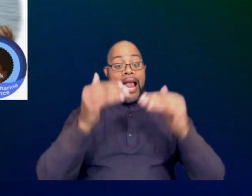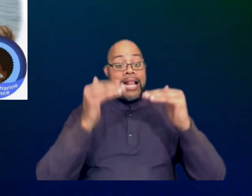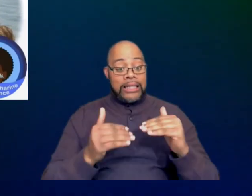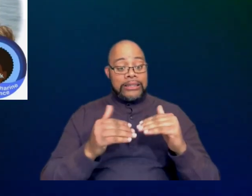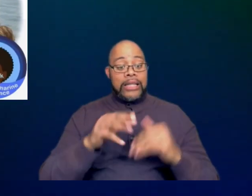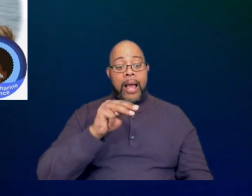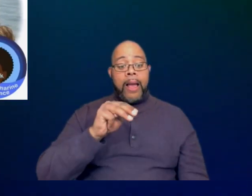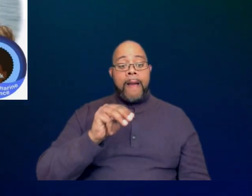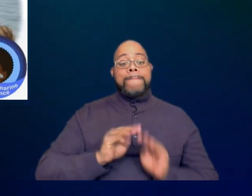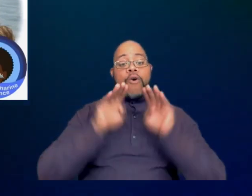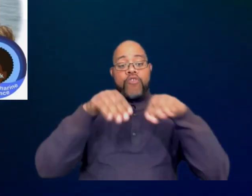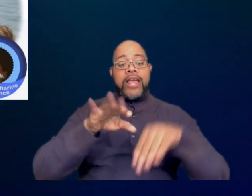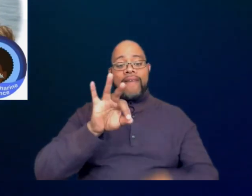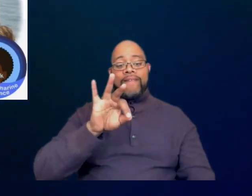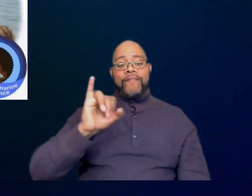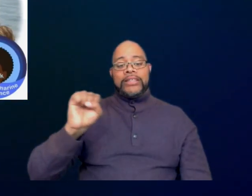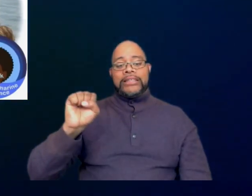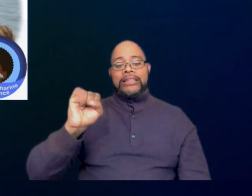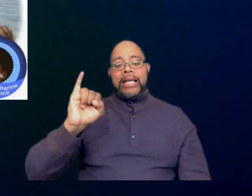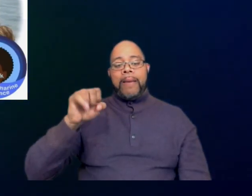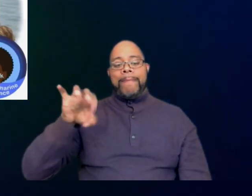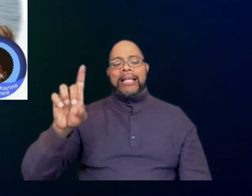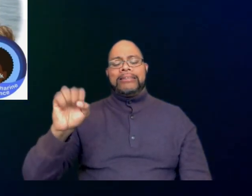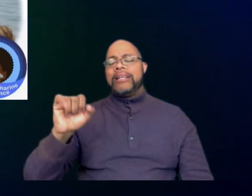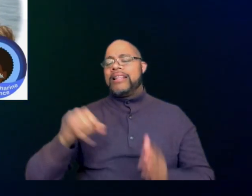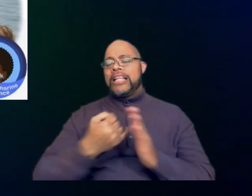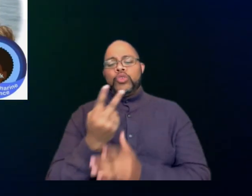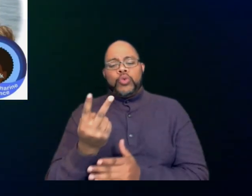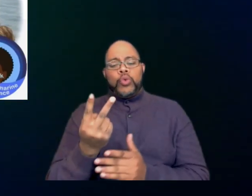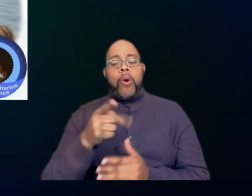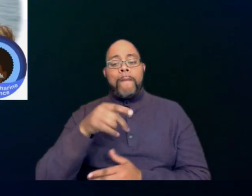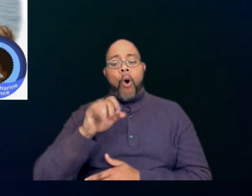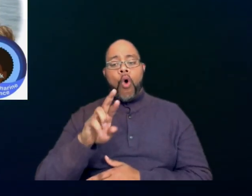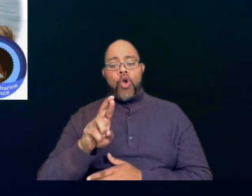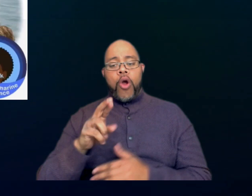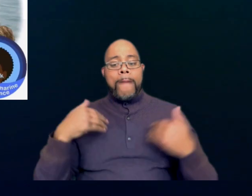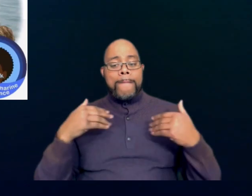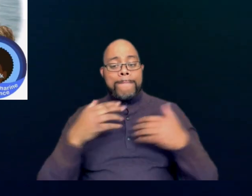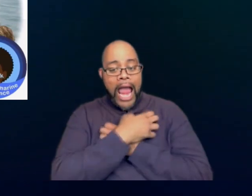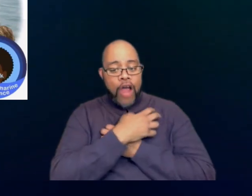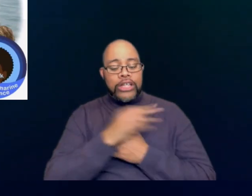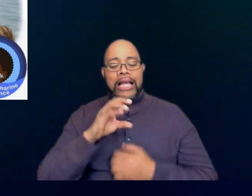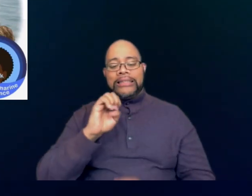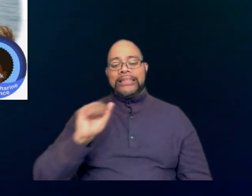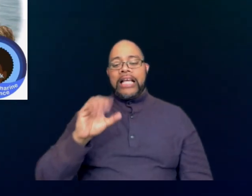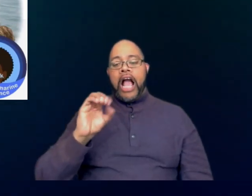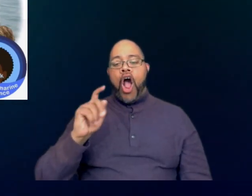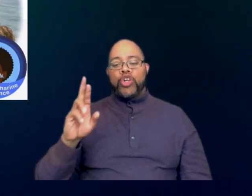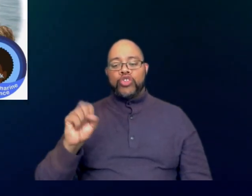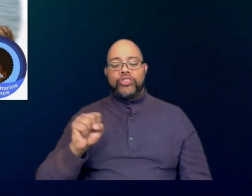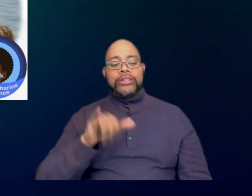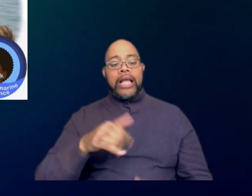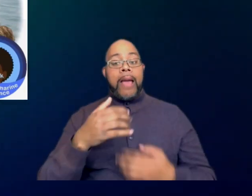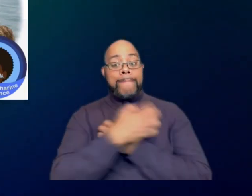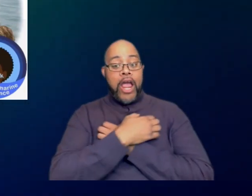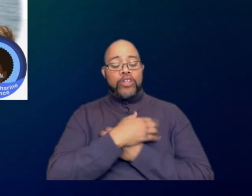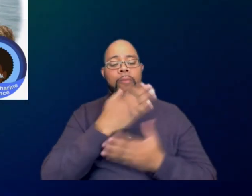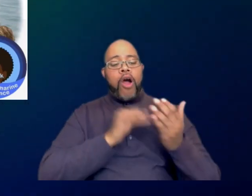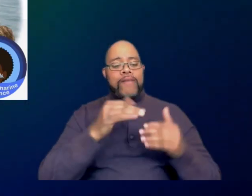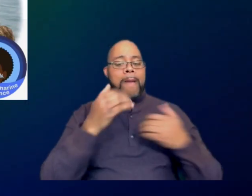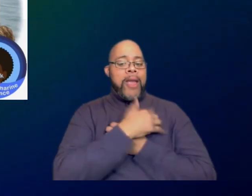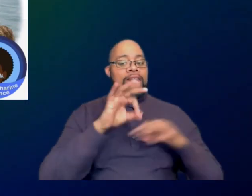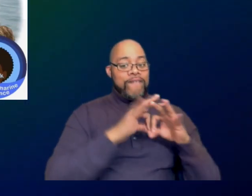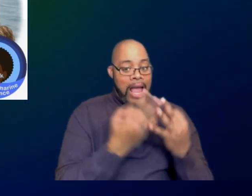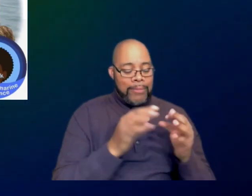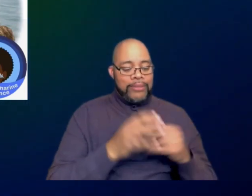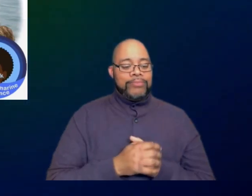So next is the marine fiscipeds, which, as I said, is just polar bears and sea otters. So polar bears are going to be a part